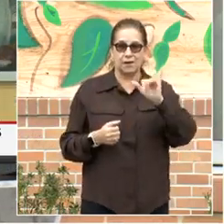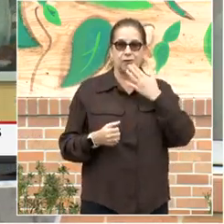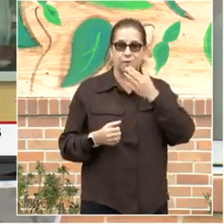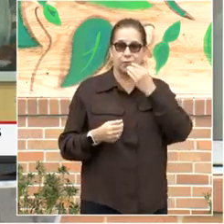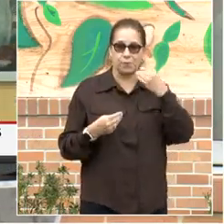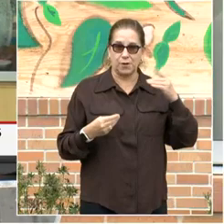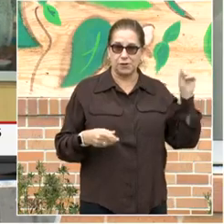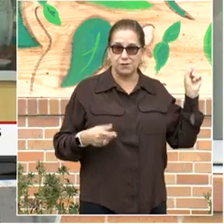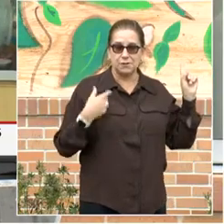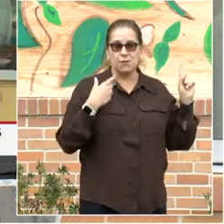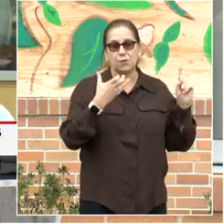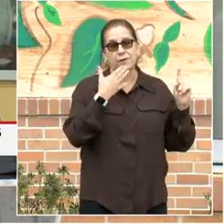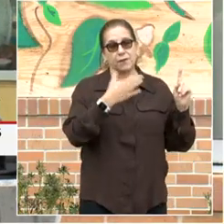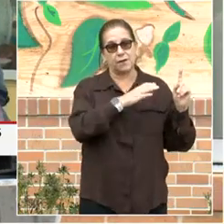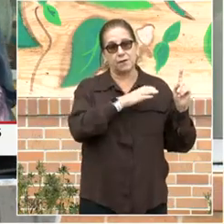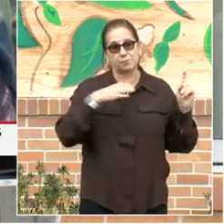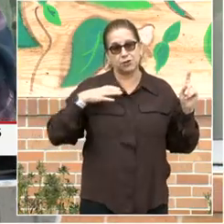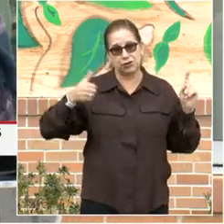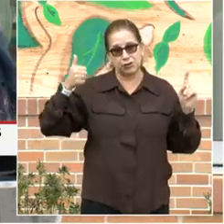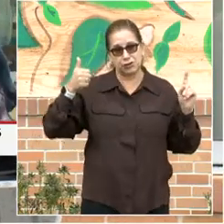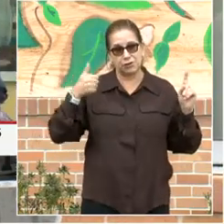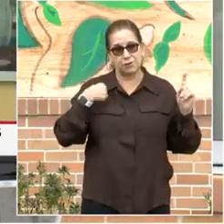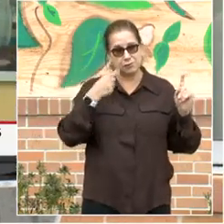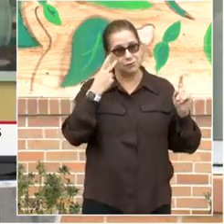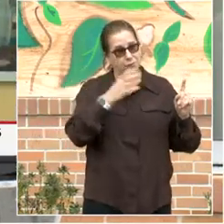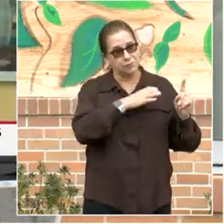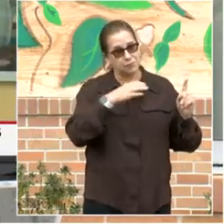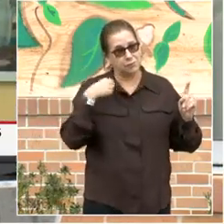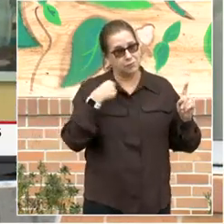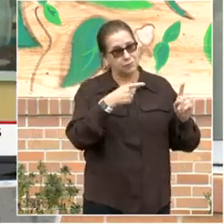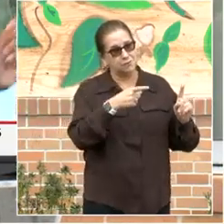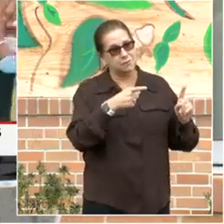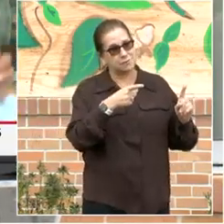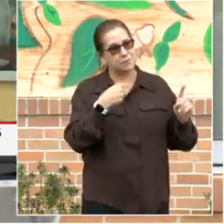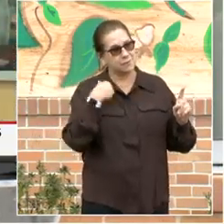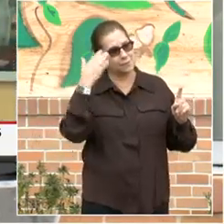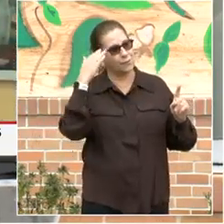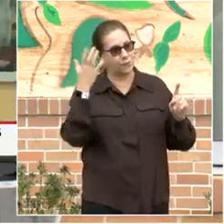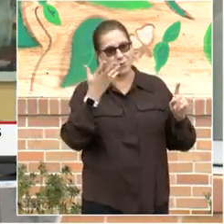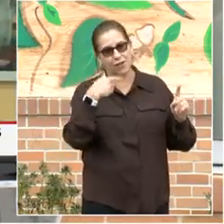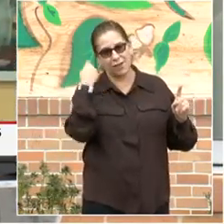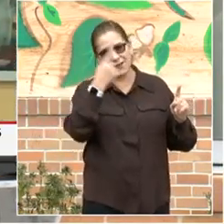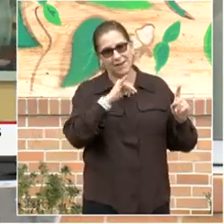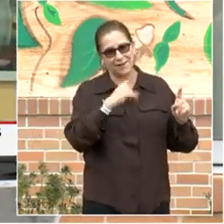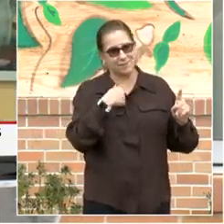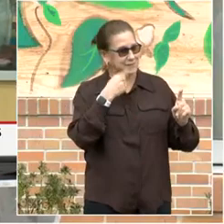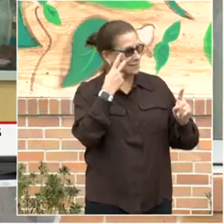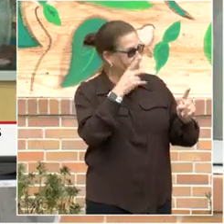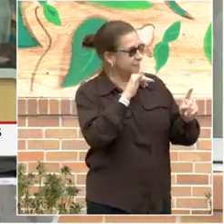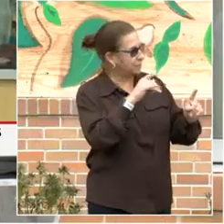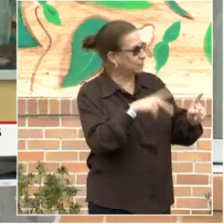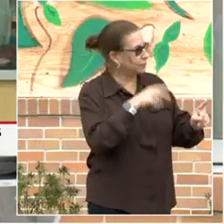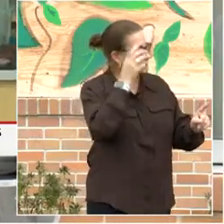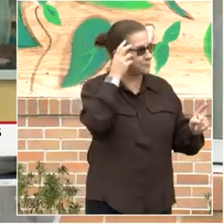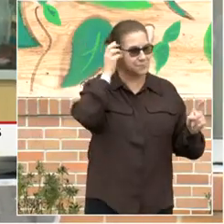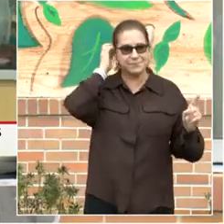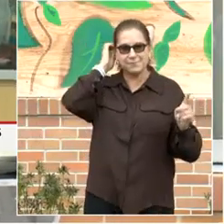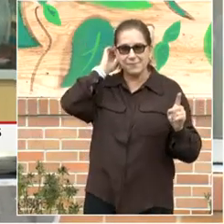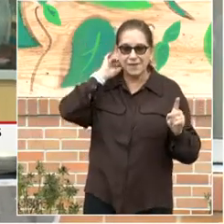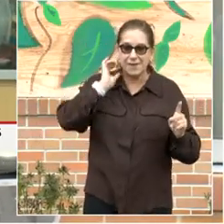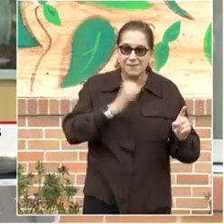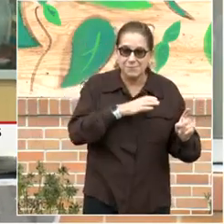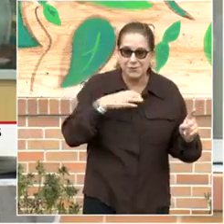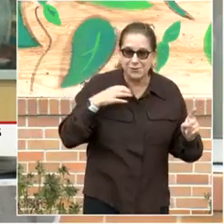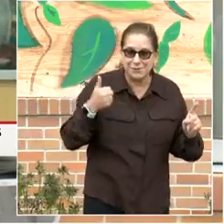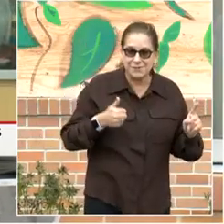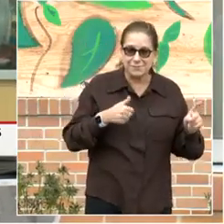the commissioner. Because when I saw that commissioner, I've seen that look before. I've been that commissioner. I've been that commissioner when you've